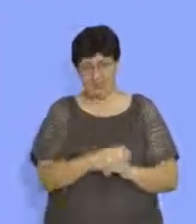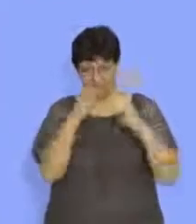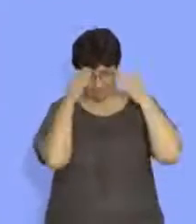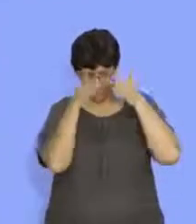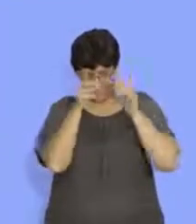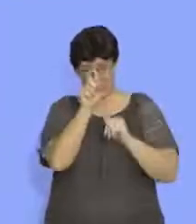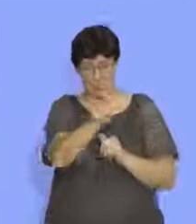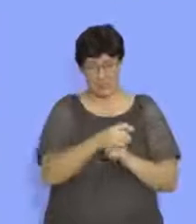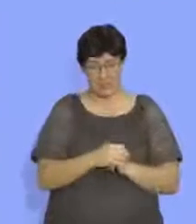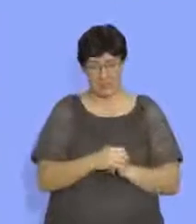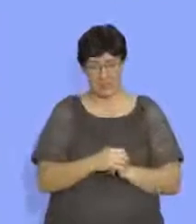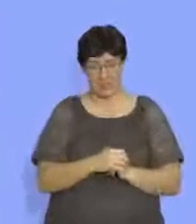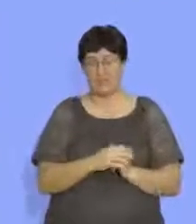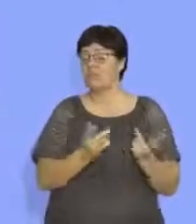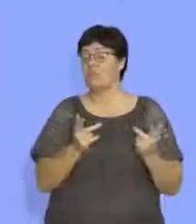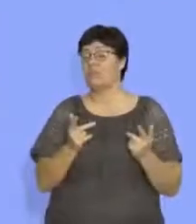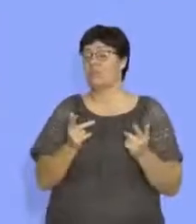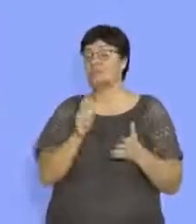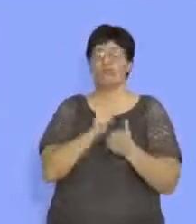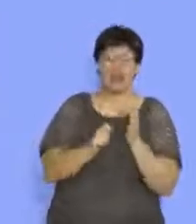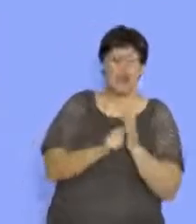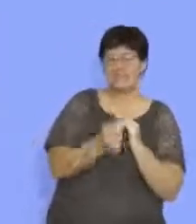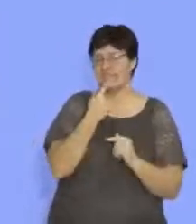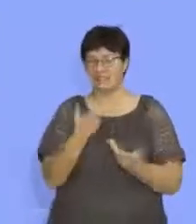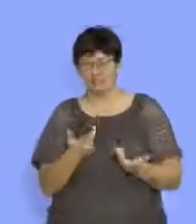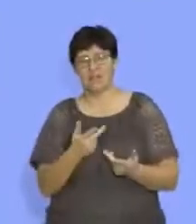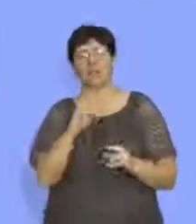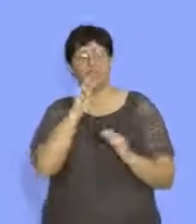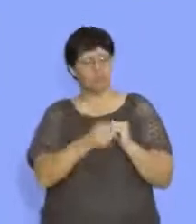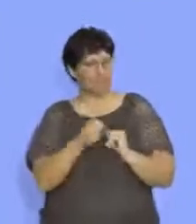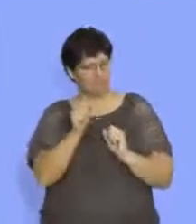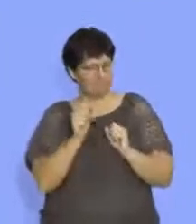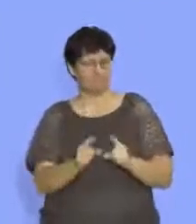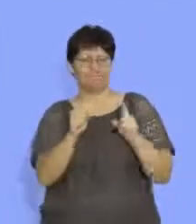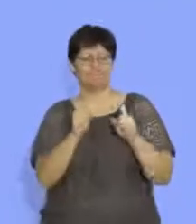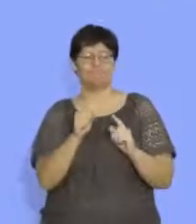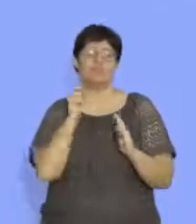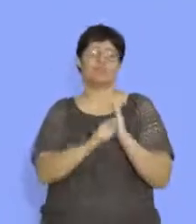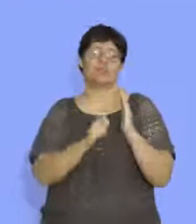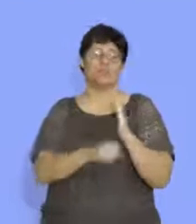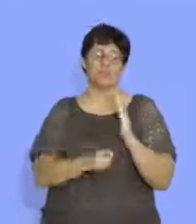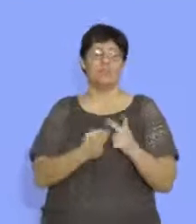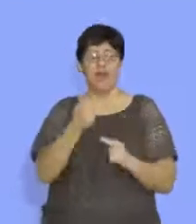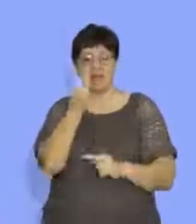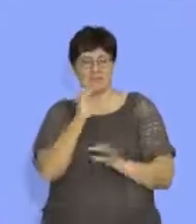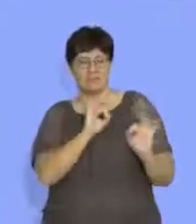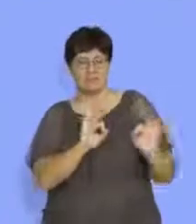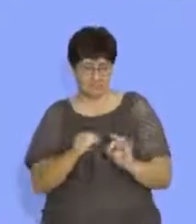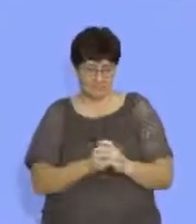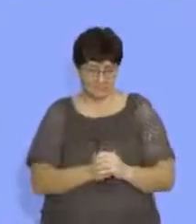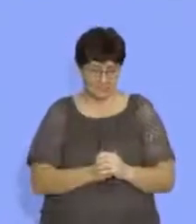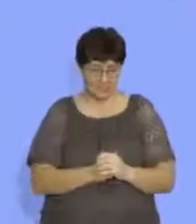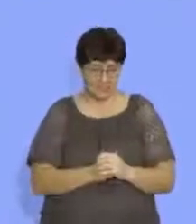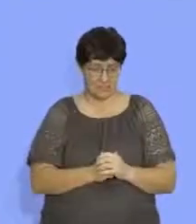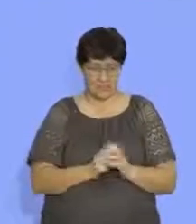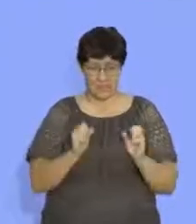please do pay attention. Whatever that I say and I write, try to also write it down so that you can understand at a later stage when